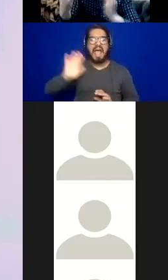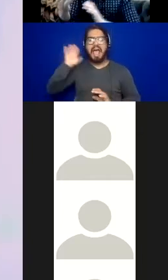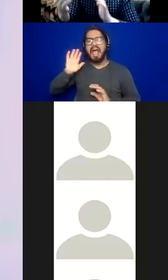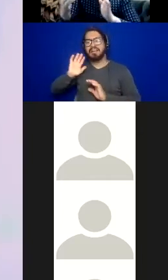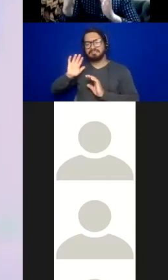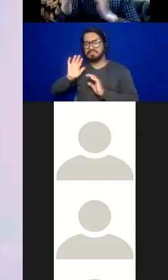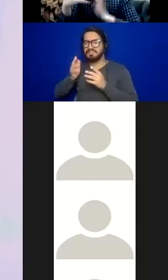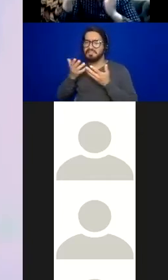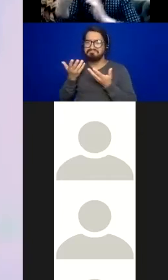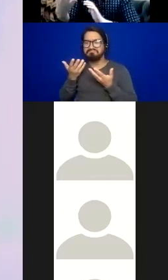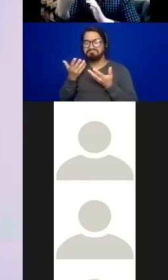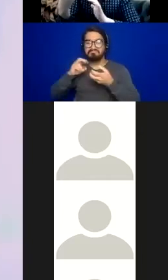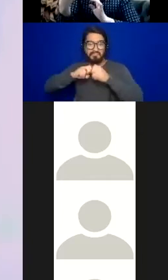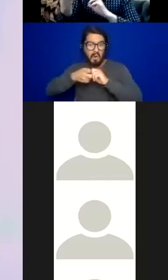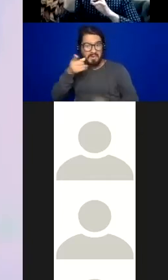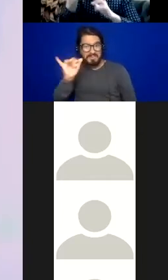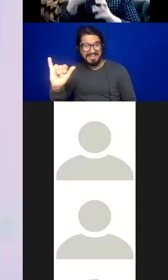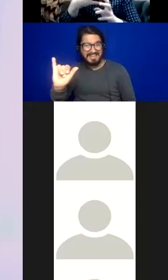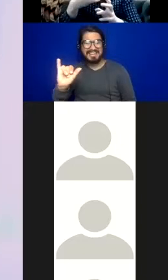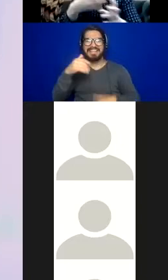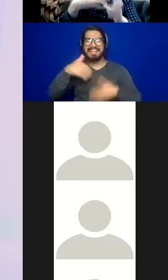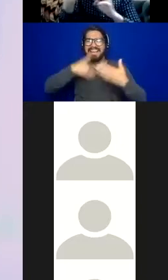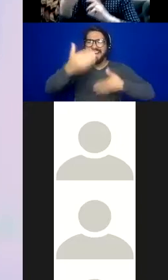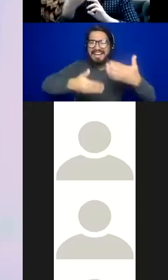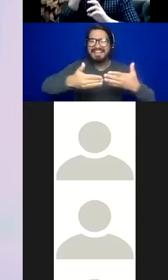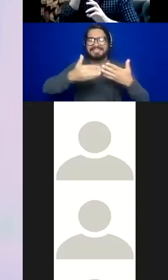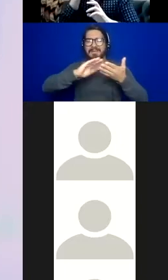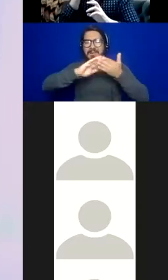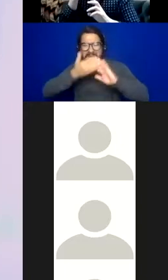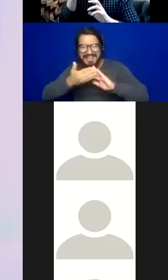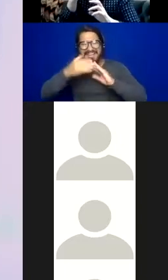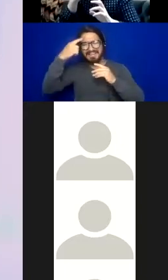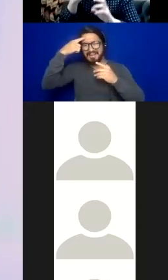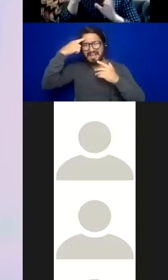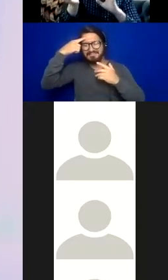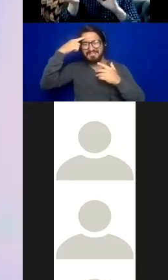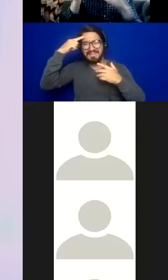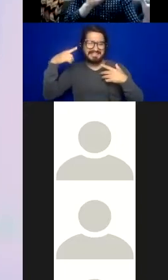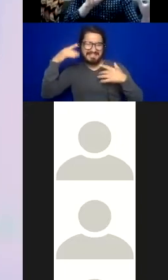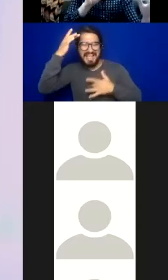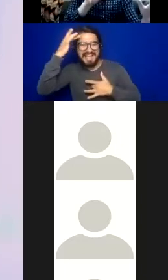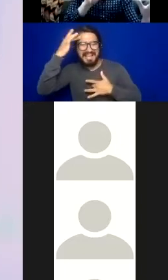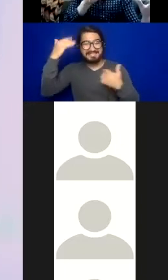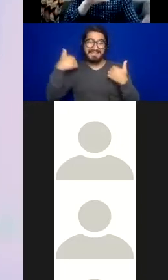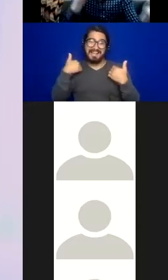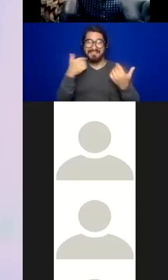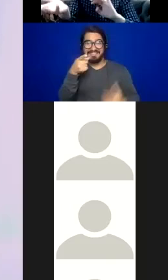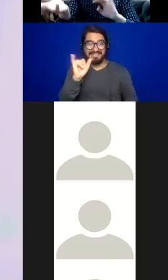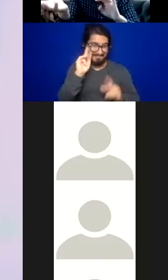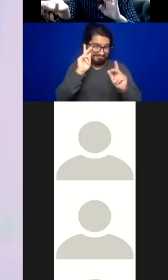it became a mental illness to have a problem with being gay. So it's like an interesting kind